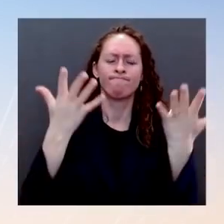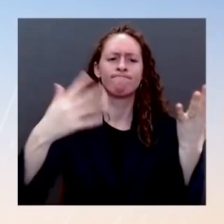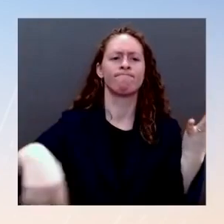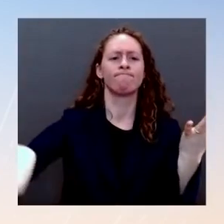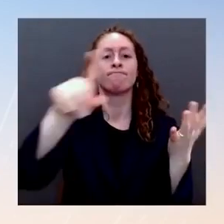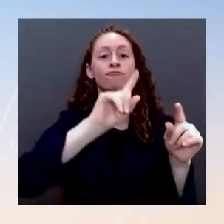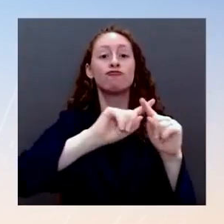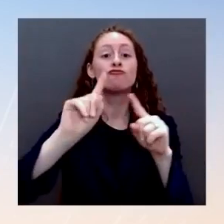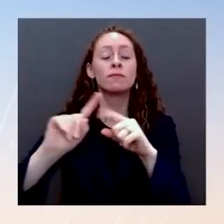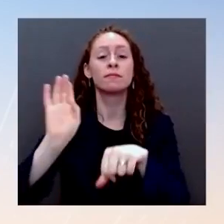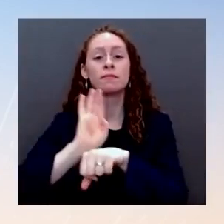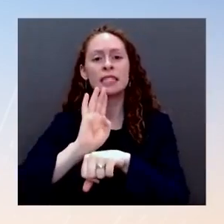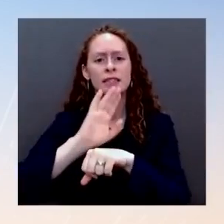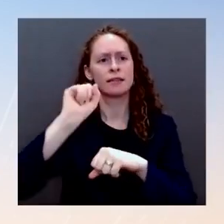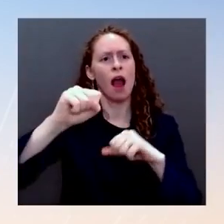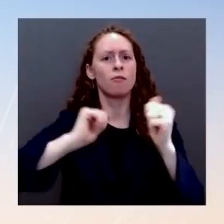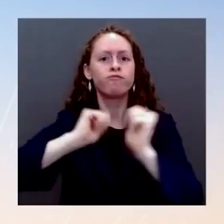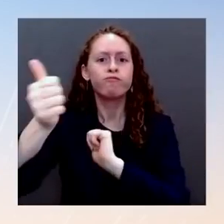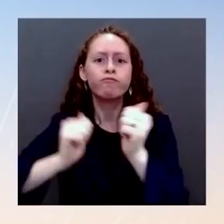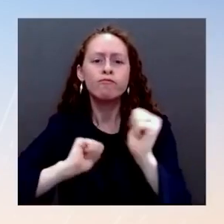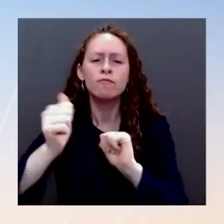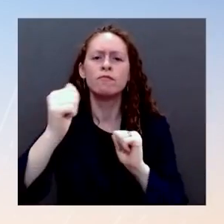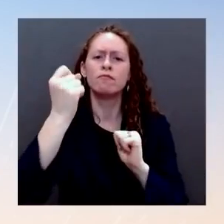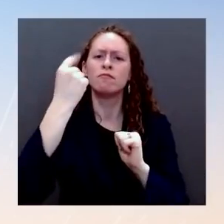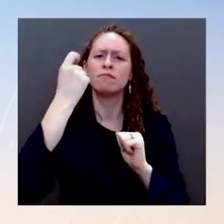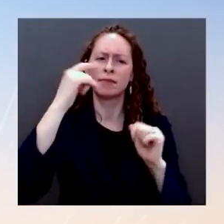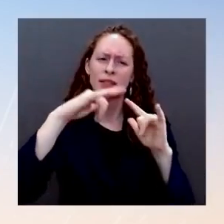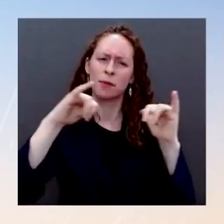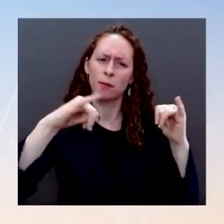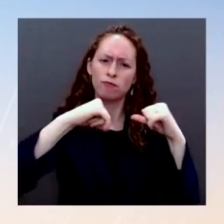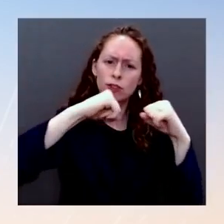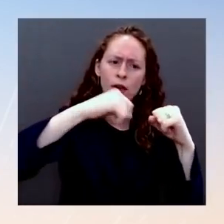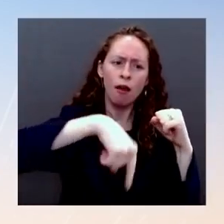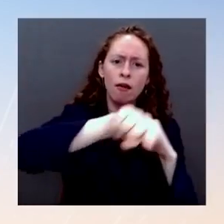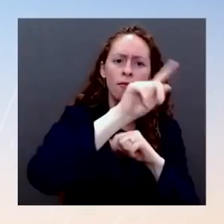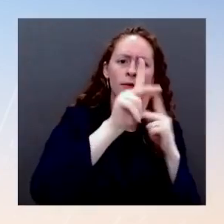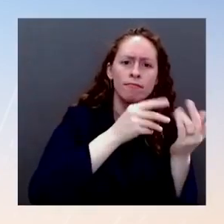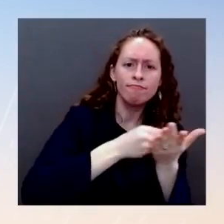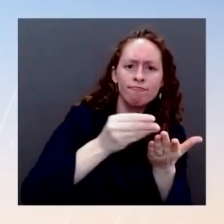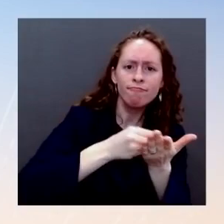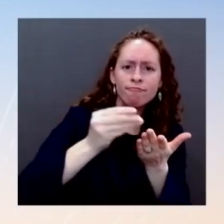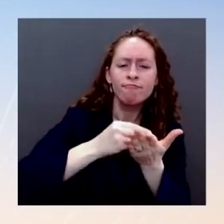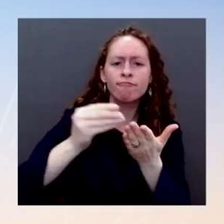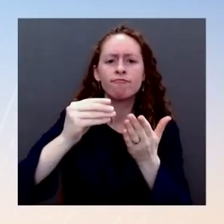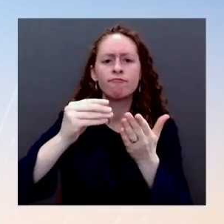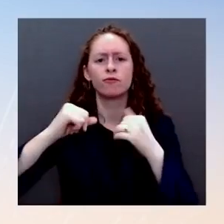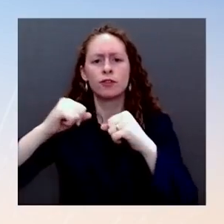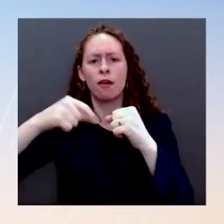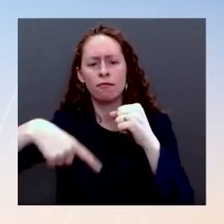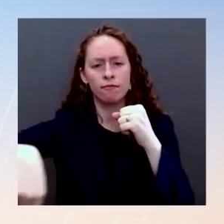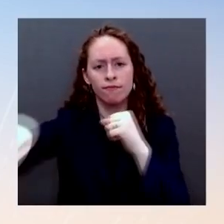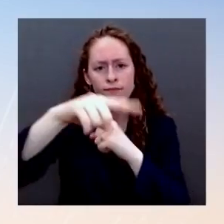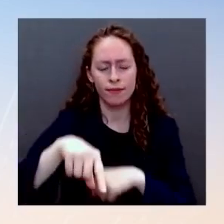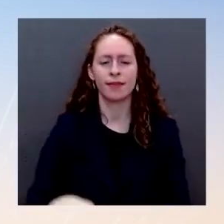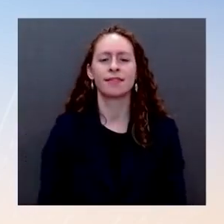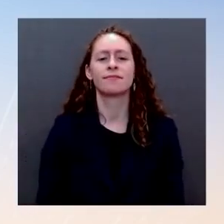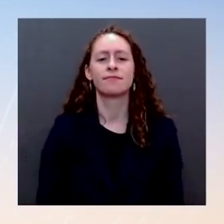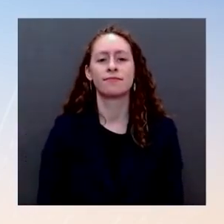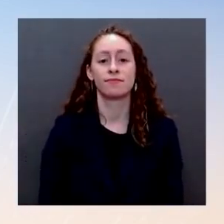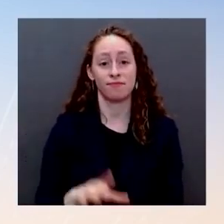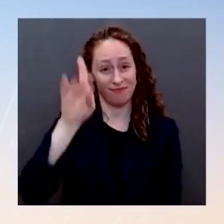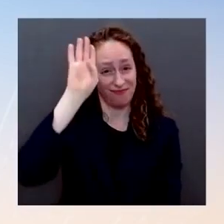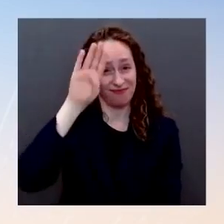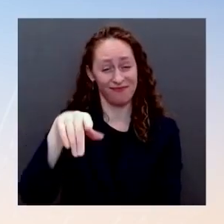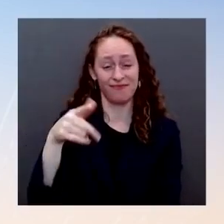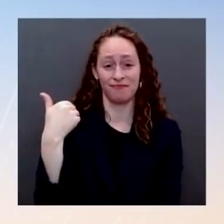dominant middlemen control so much of the supply chain, they are able to increase their own profits at the expense of both farmers and ranchers who make less for